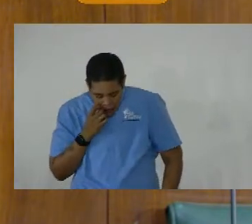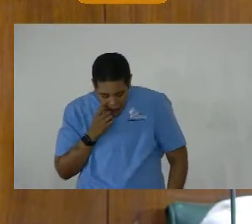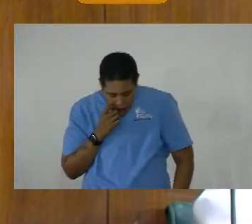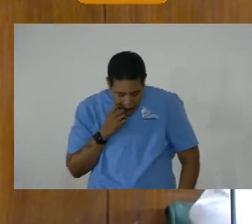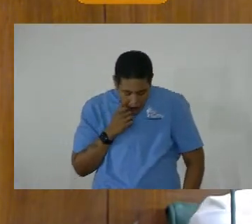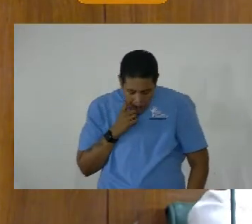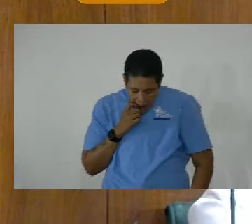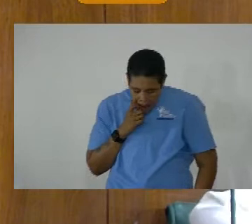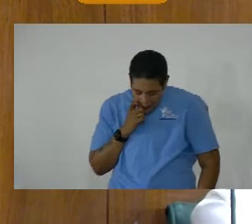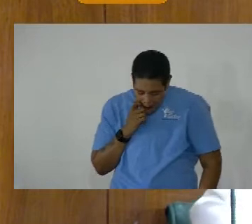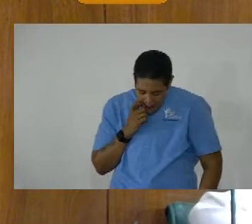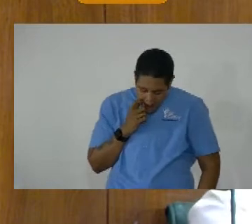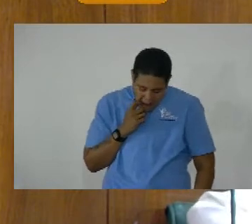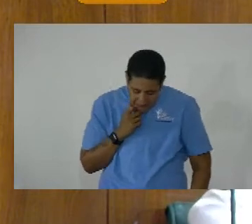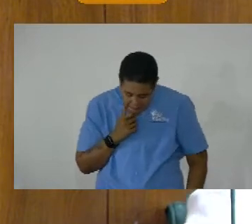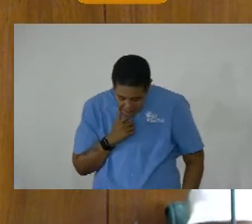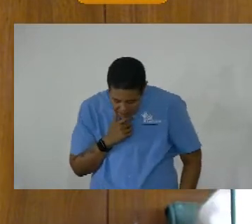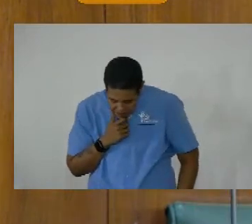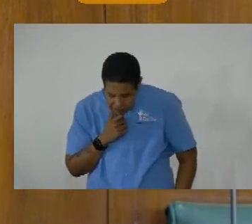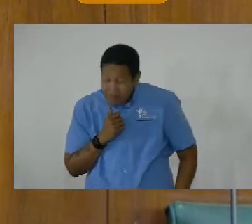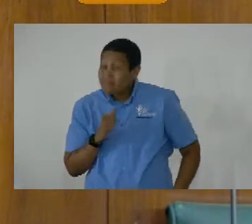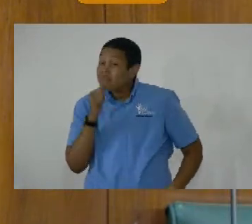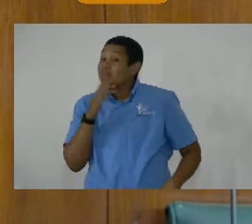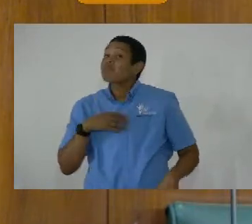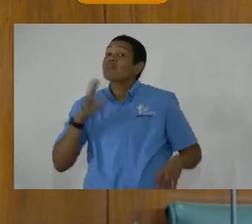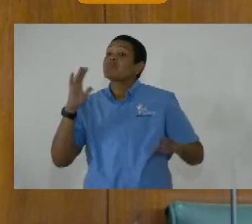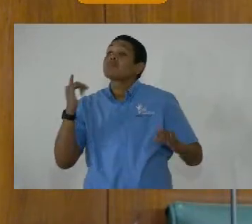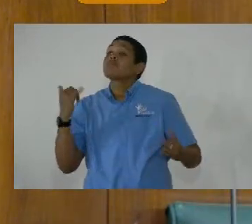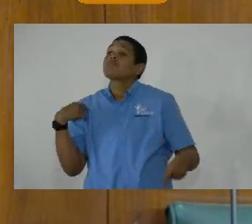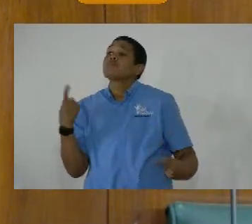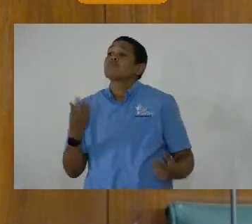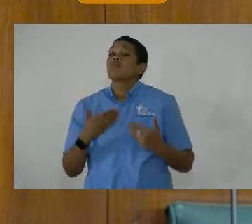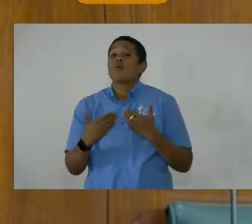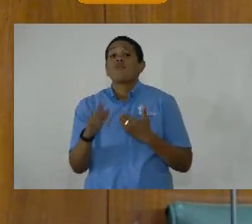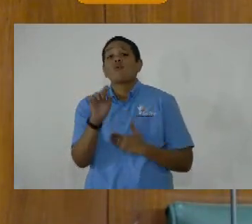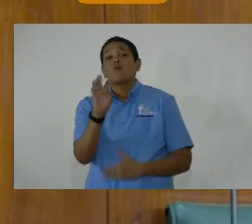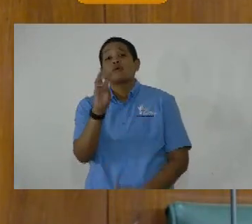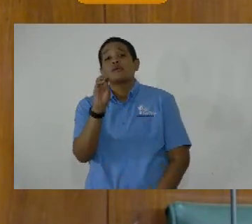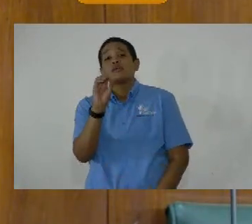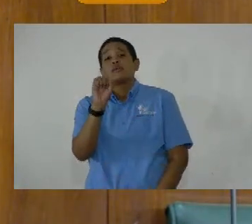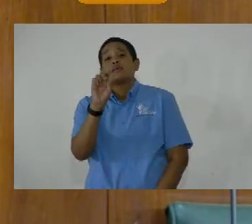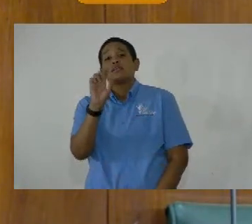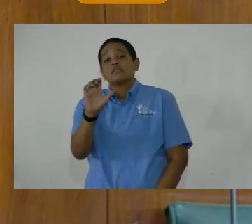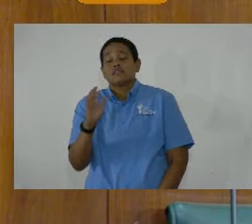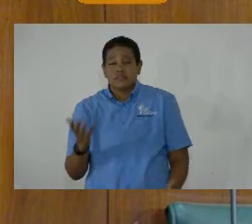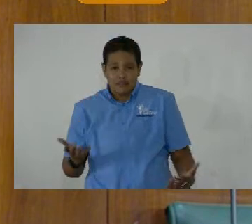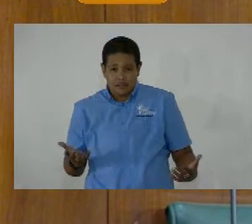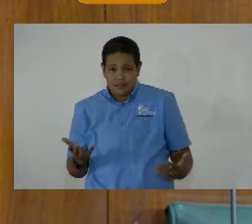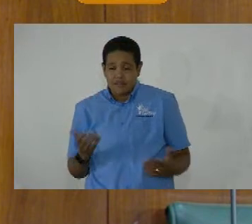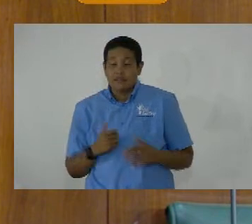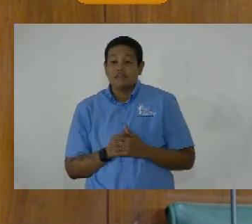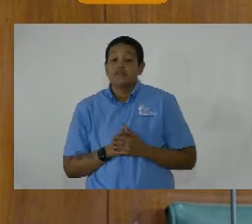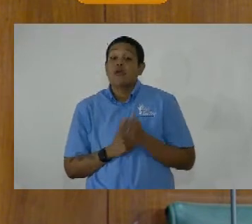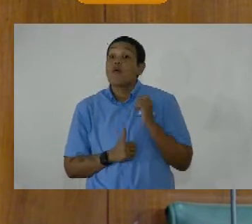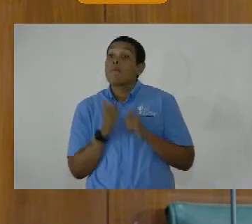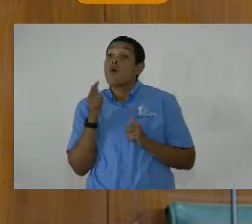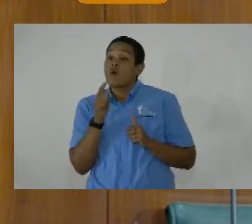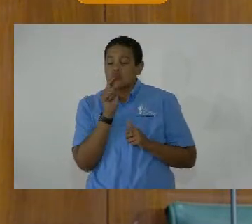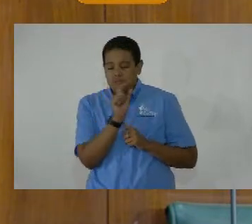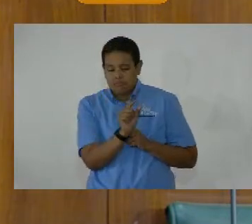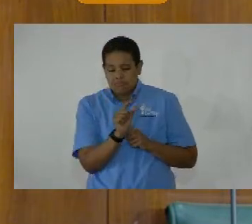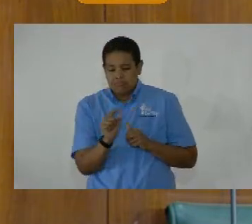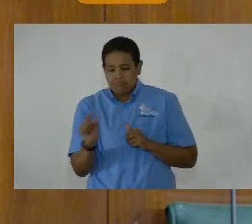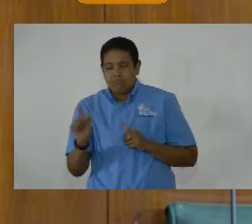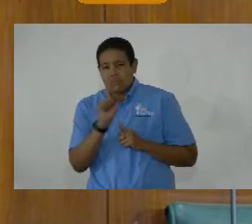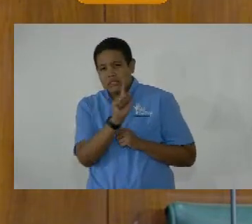Madam Speaker, to date there are over 160 SEZs, mostly of the single entity